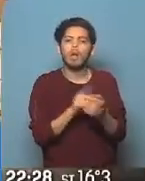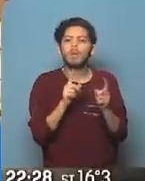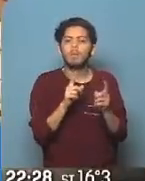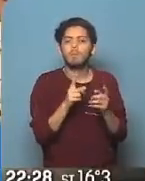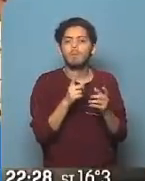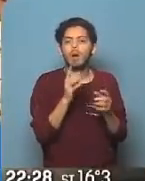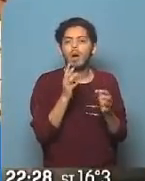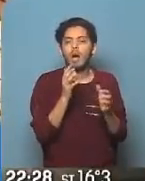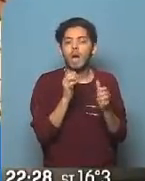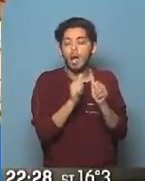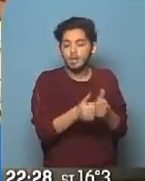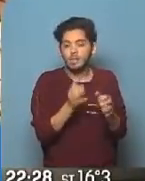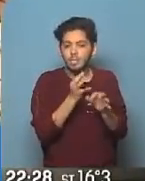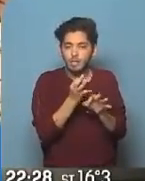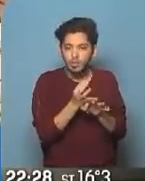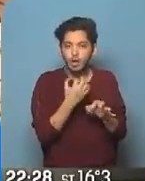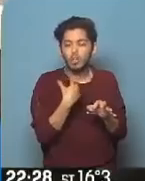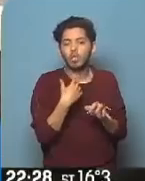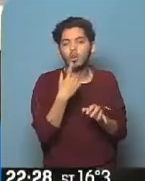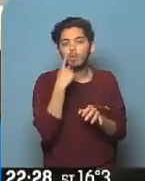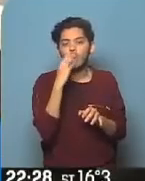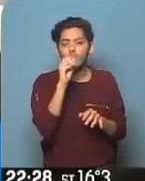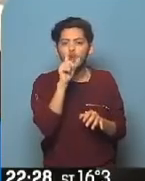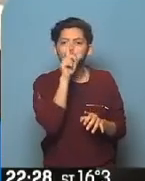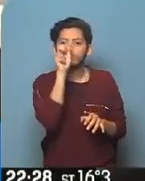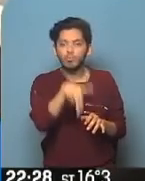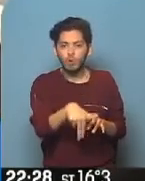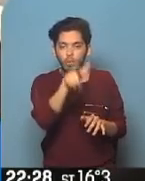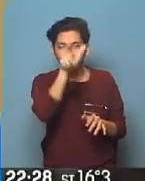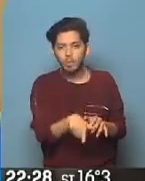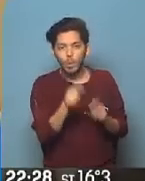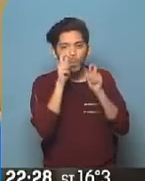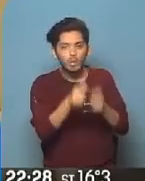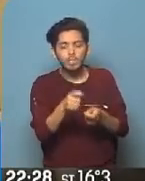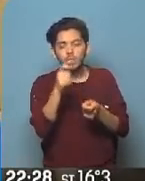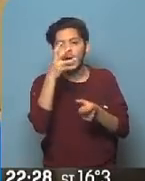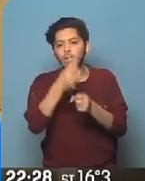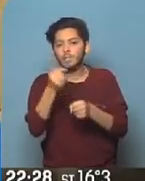nacional, el ultraconservador John Bolton, durante una visita a Moscú.